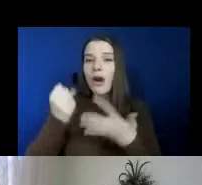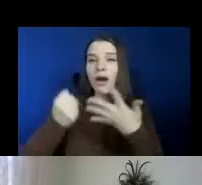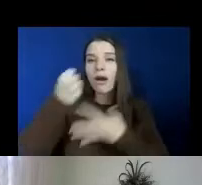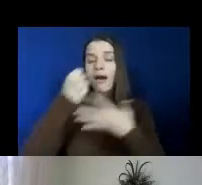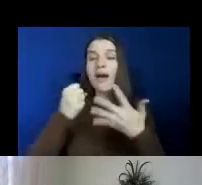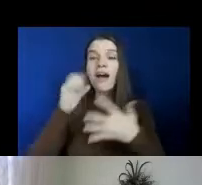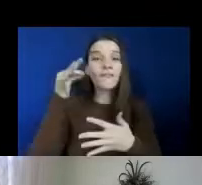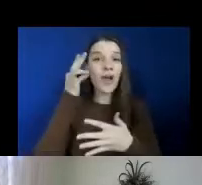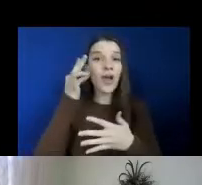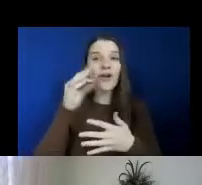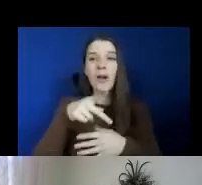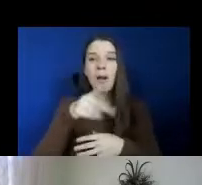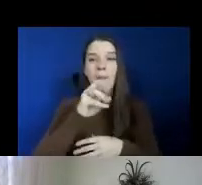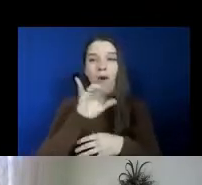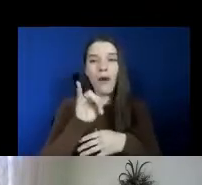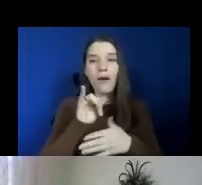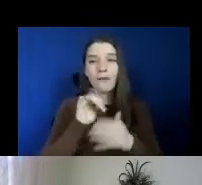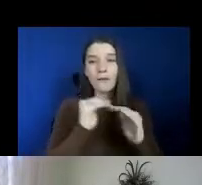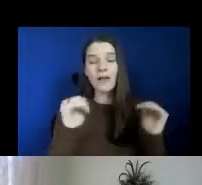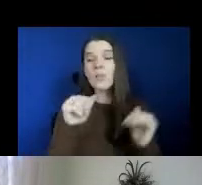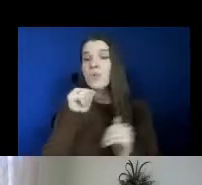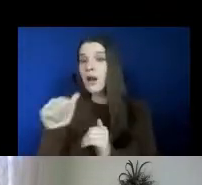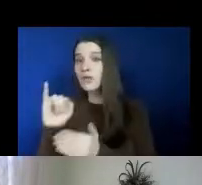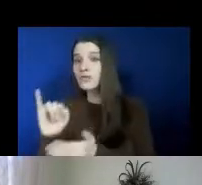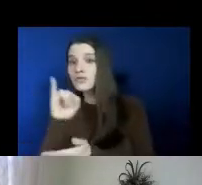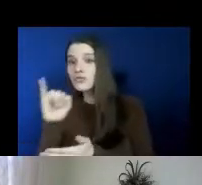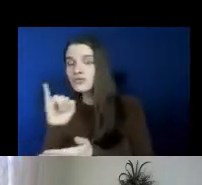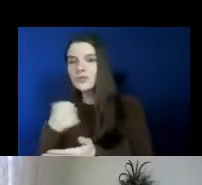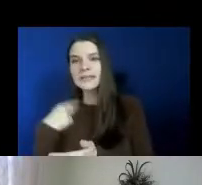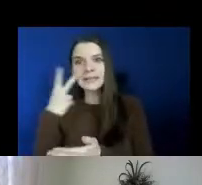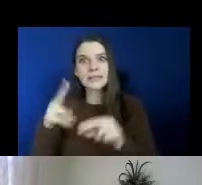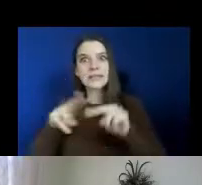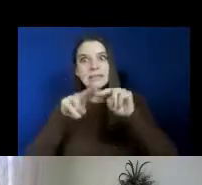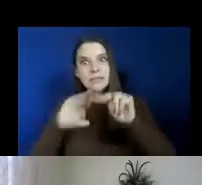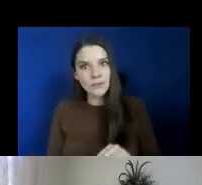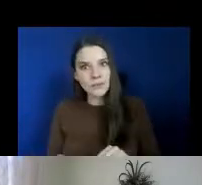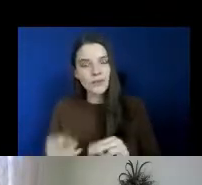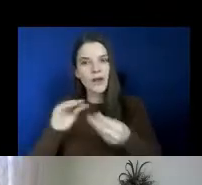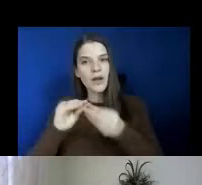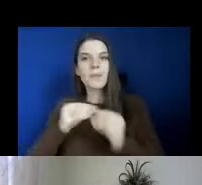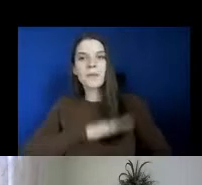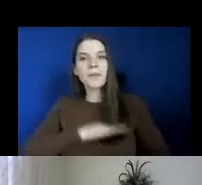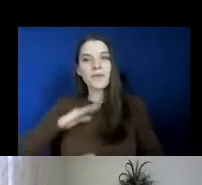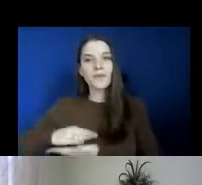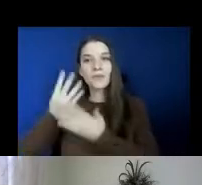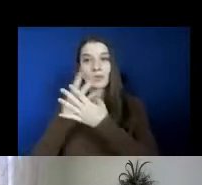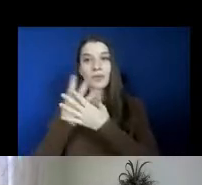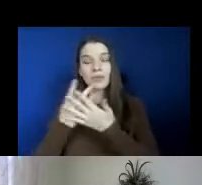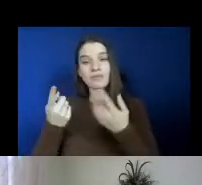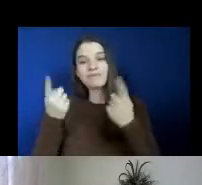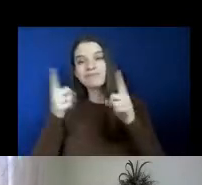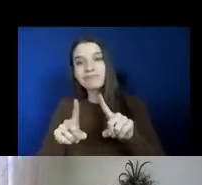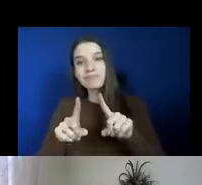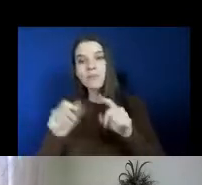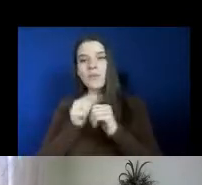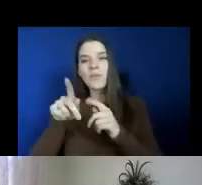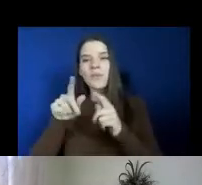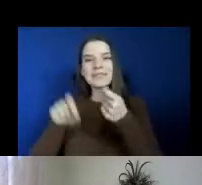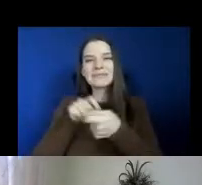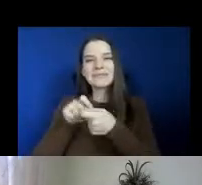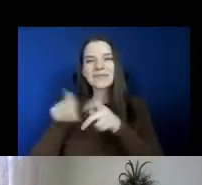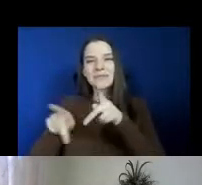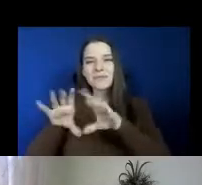level or those that are uninsured, we see dramatic decreases in the amount of mammographic screening that happens in these patient